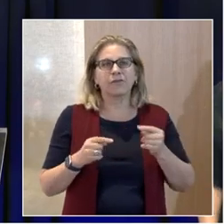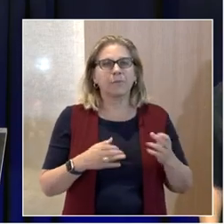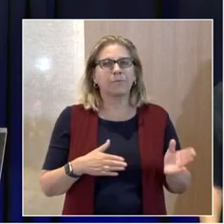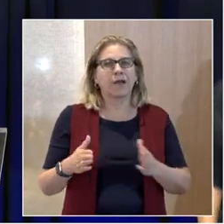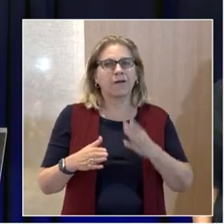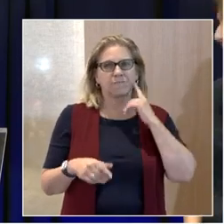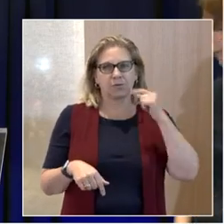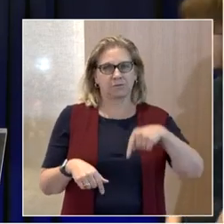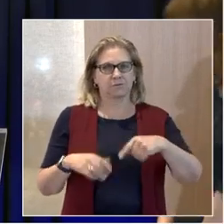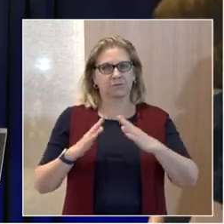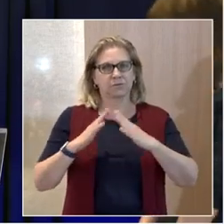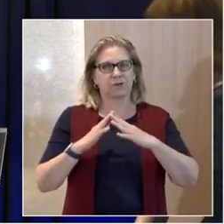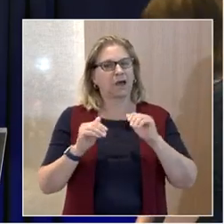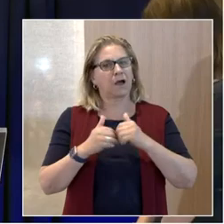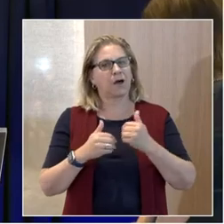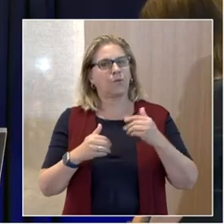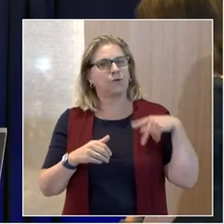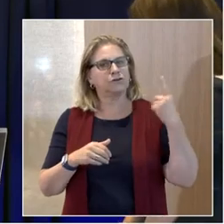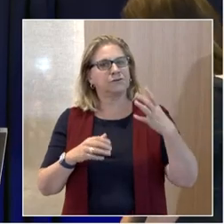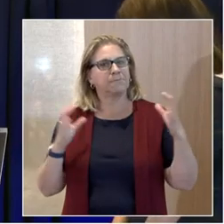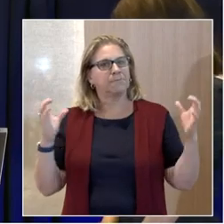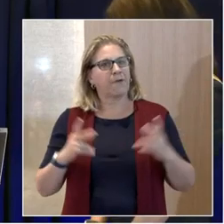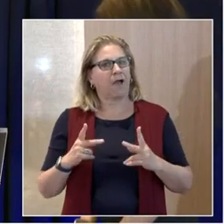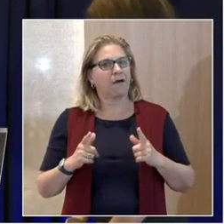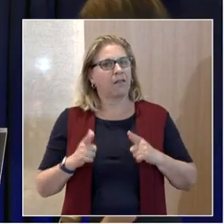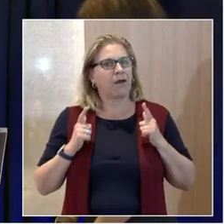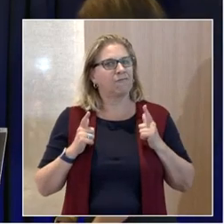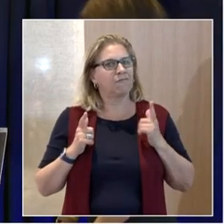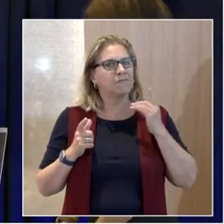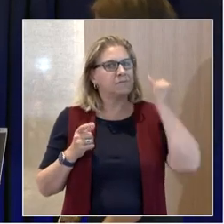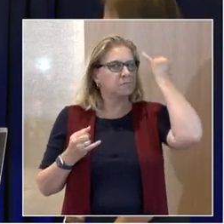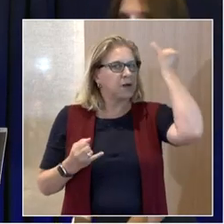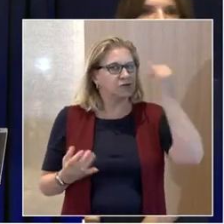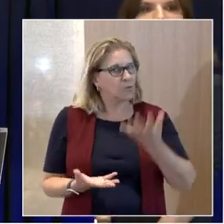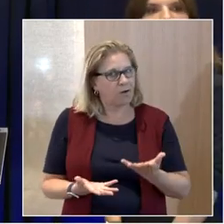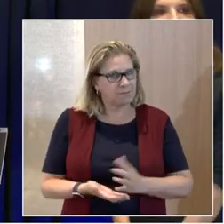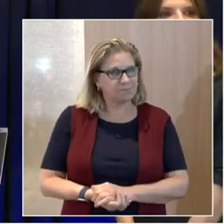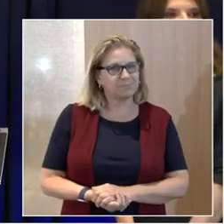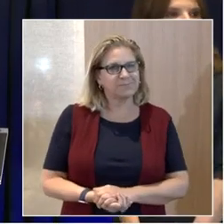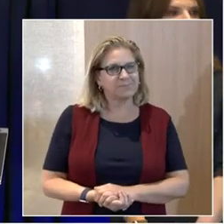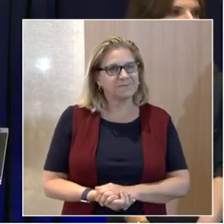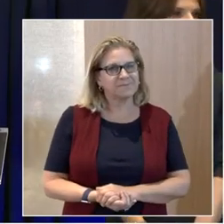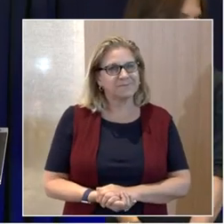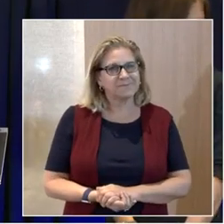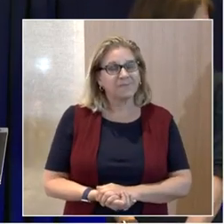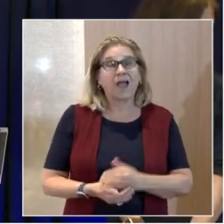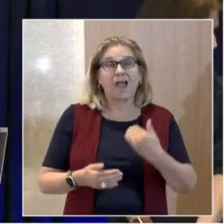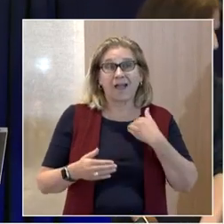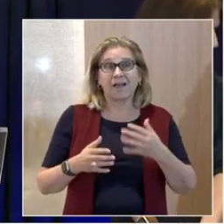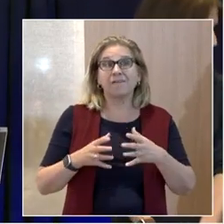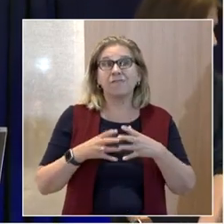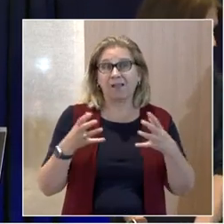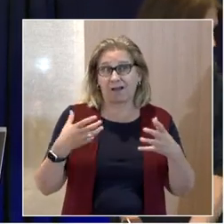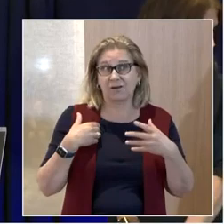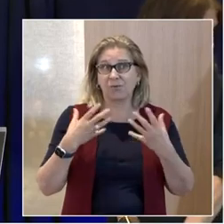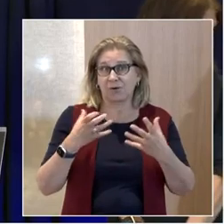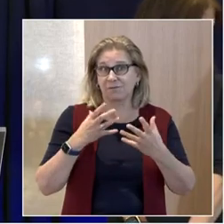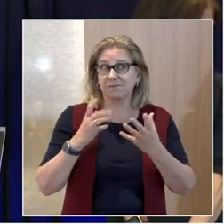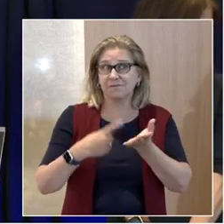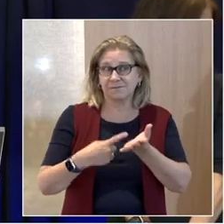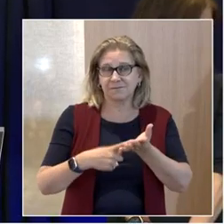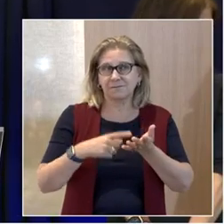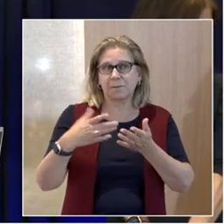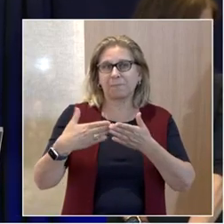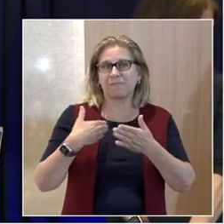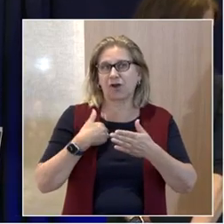about it and looking forward to jumping in. Now, before I go any further, I have to just take a quick moment to say thank you. I want to